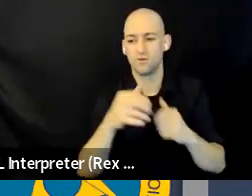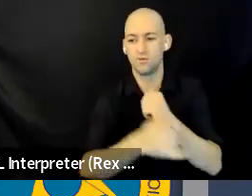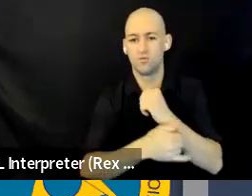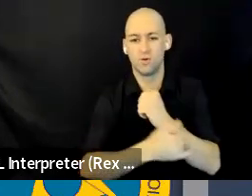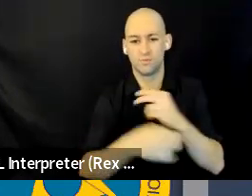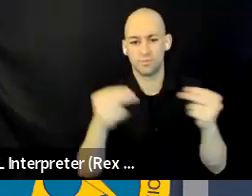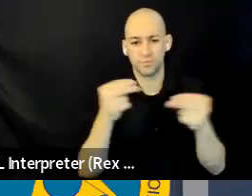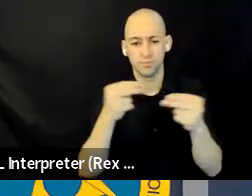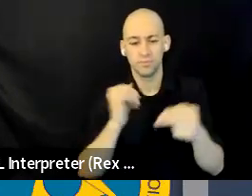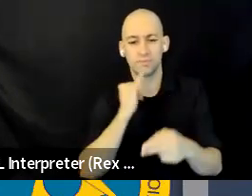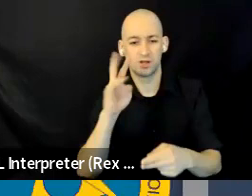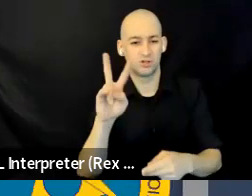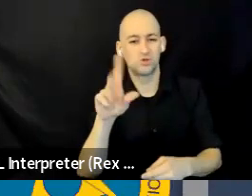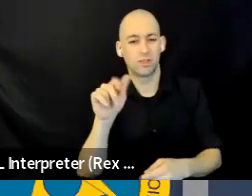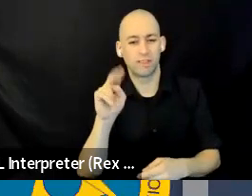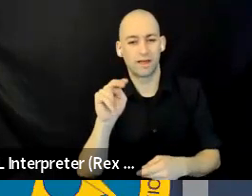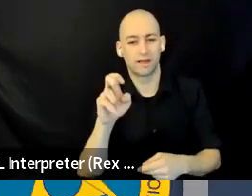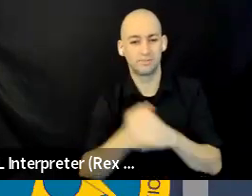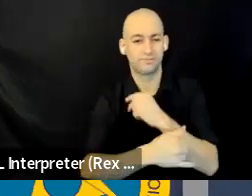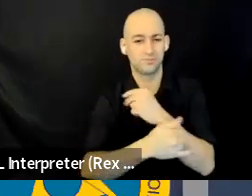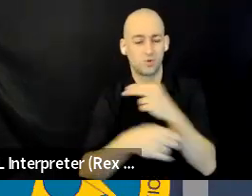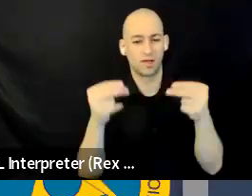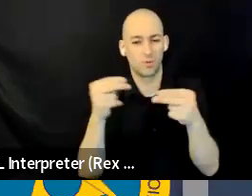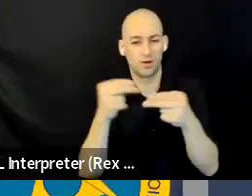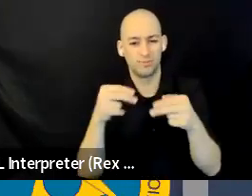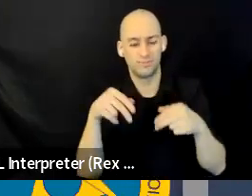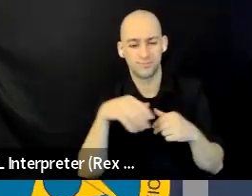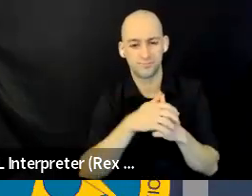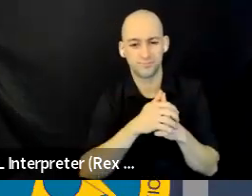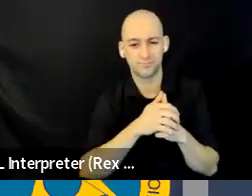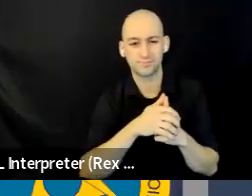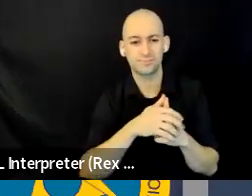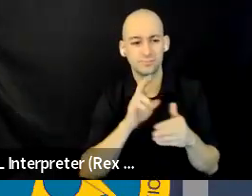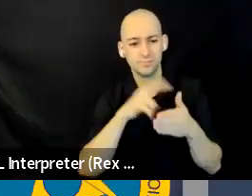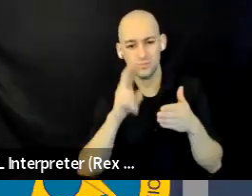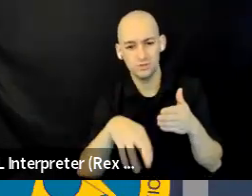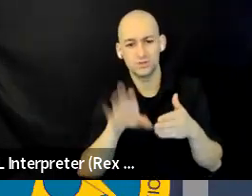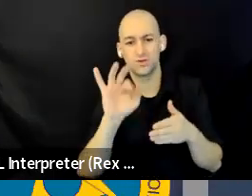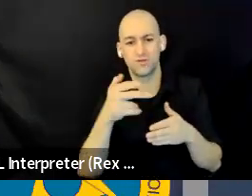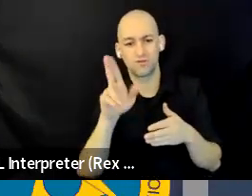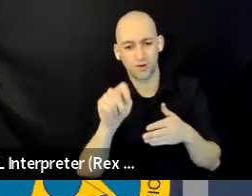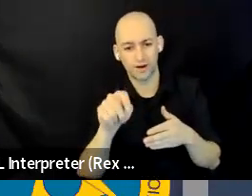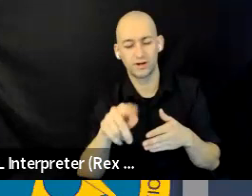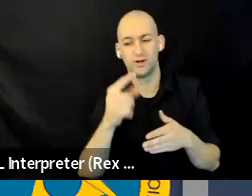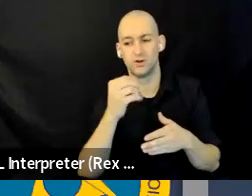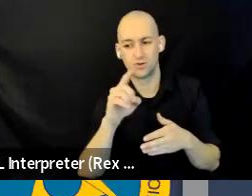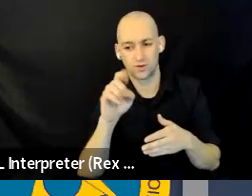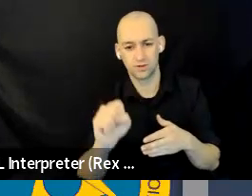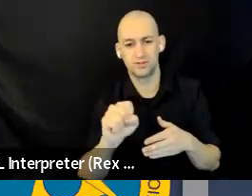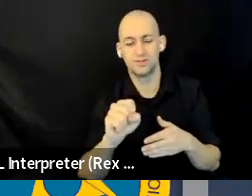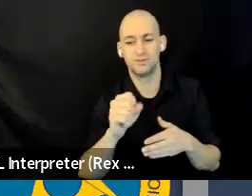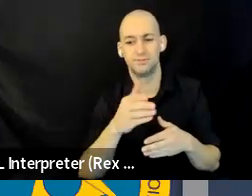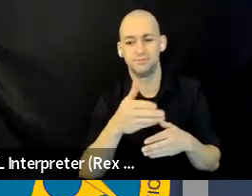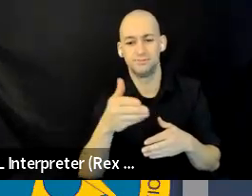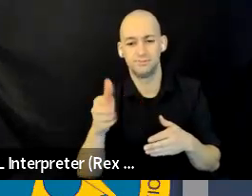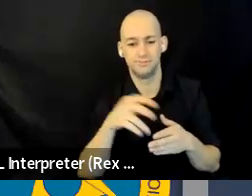rural highway. And it results if you have, freight movement, goods movement, impedes traffic, you get